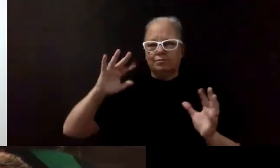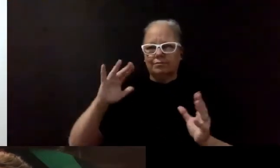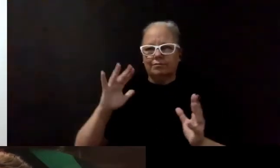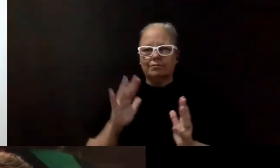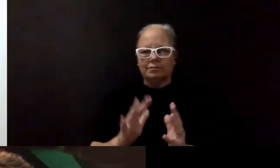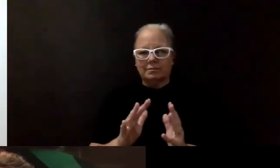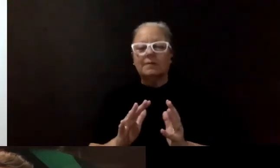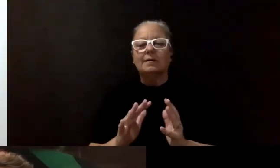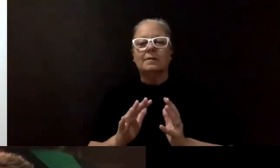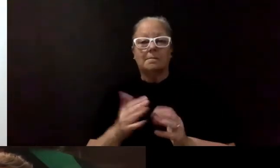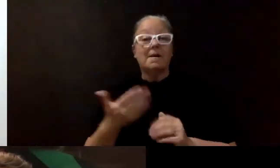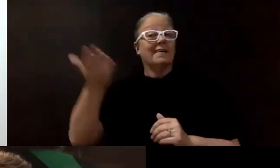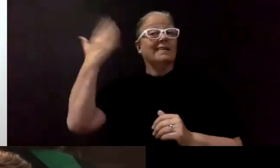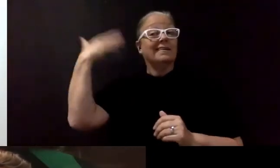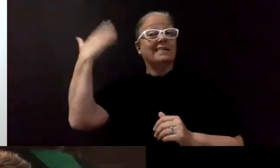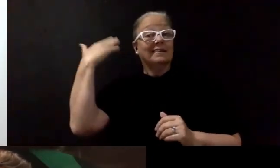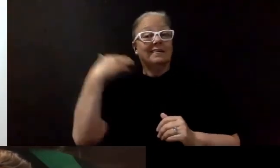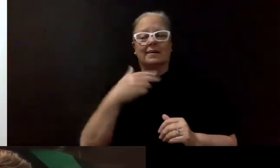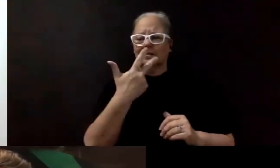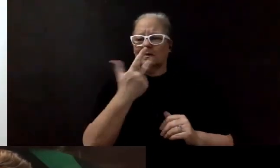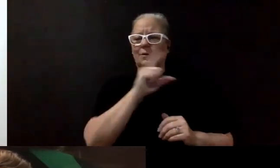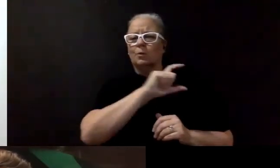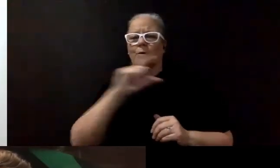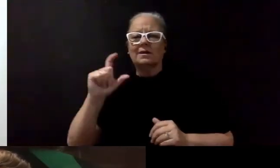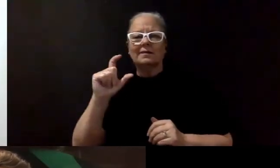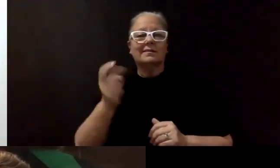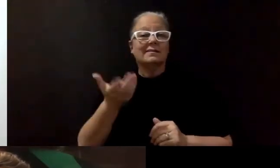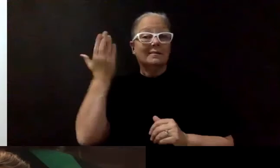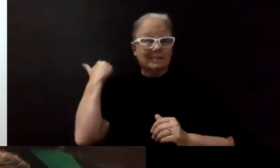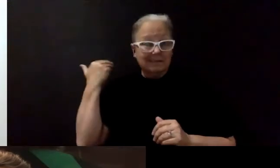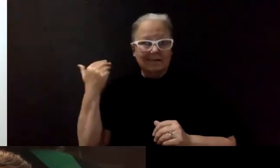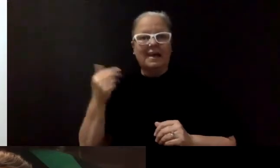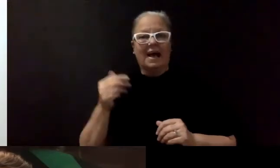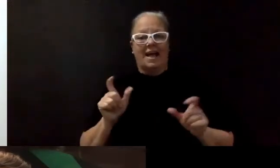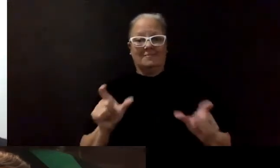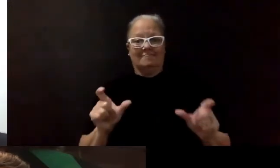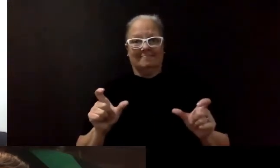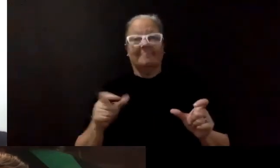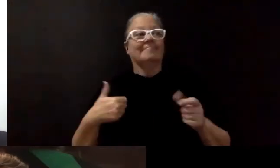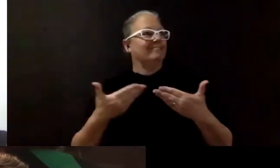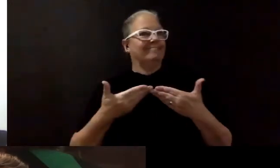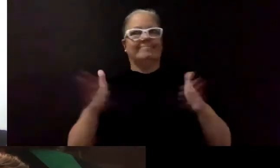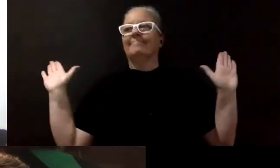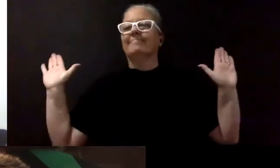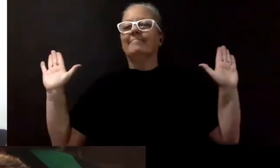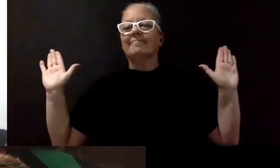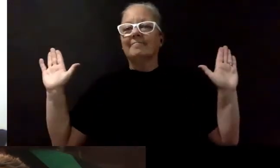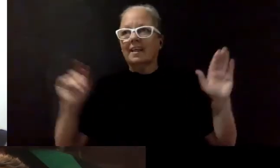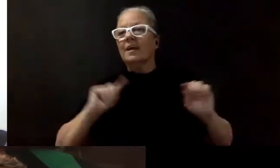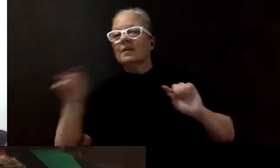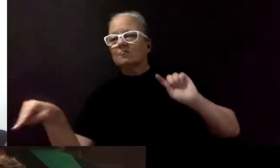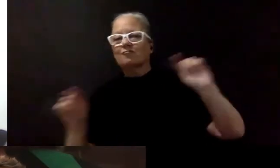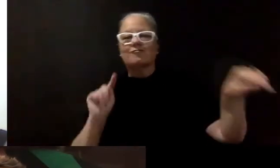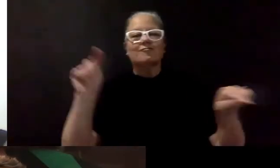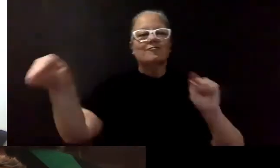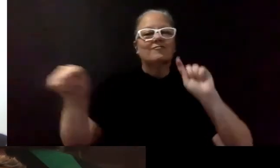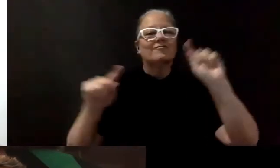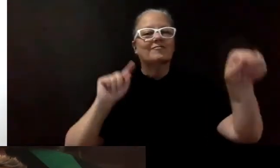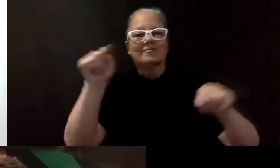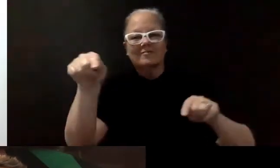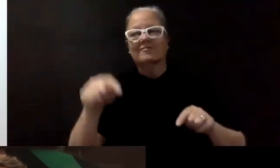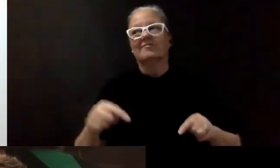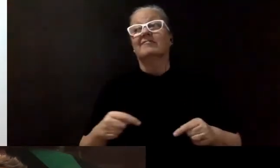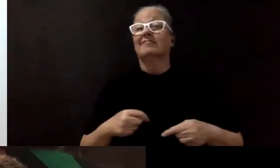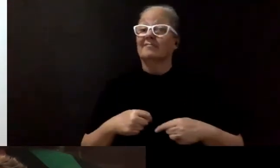ended 3 weeks ago, we realised really how lucky we were, and that we were not only